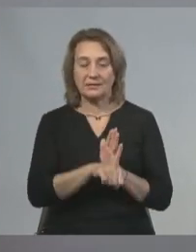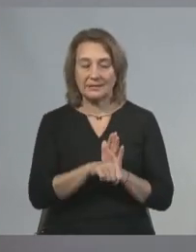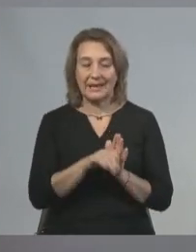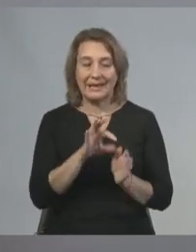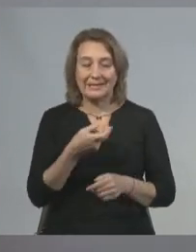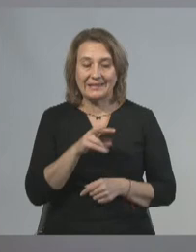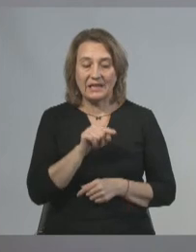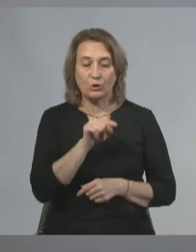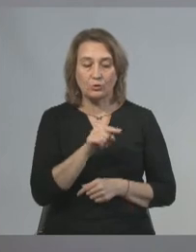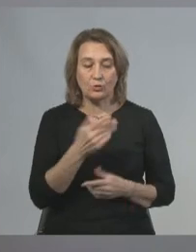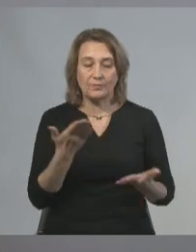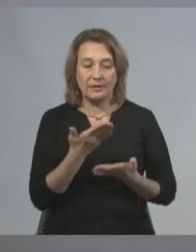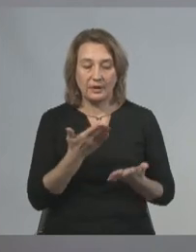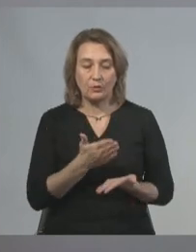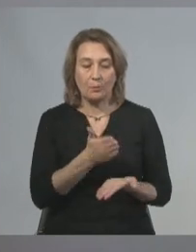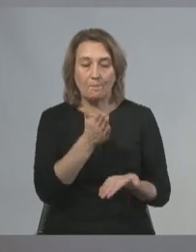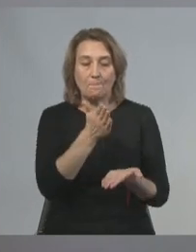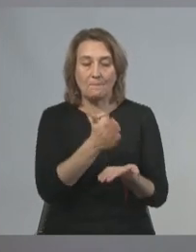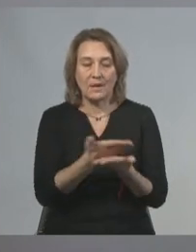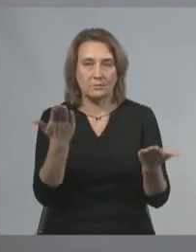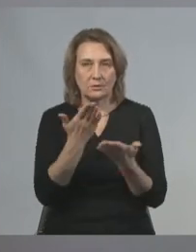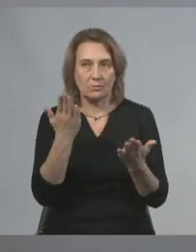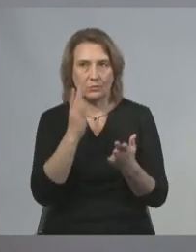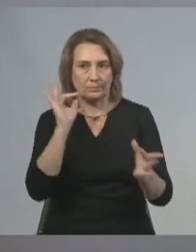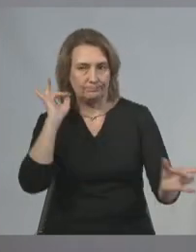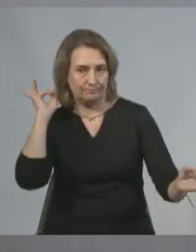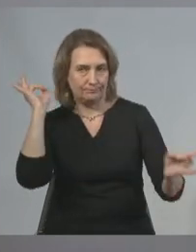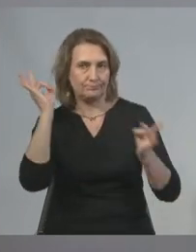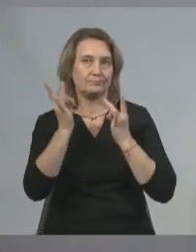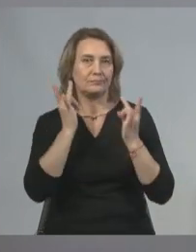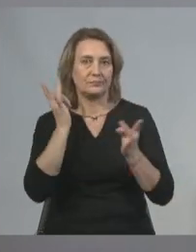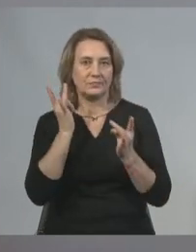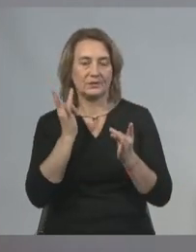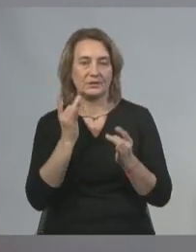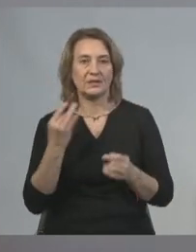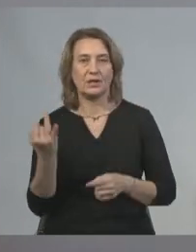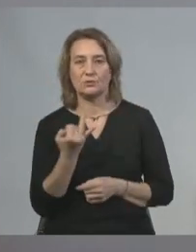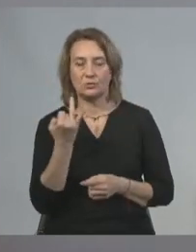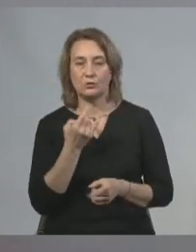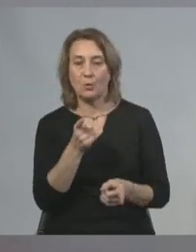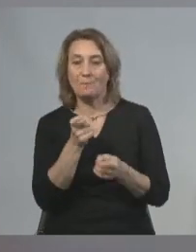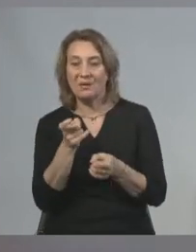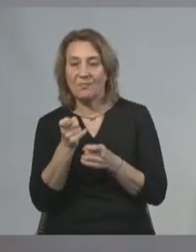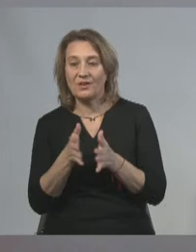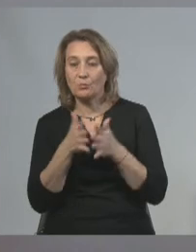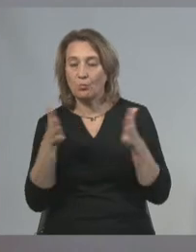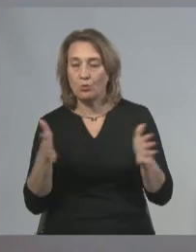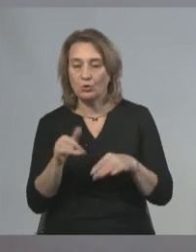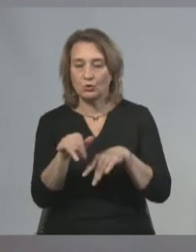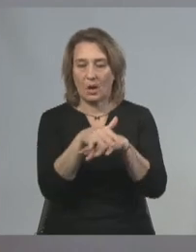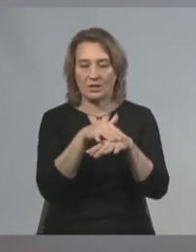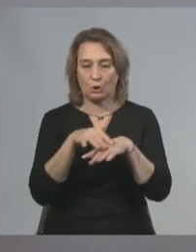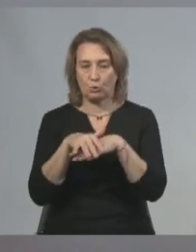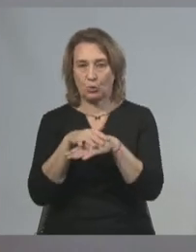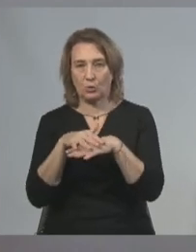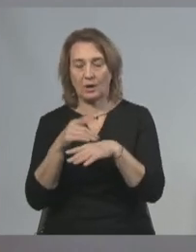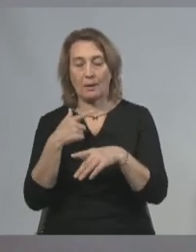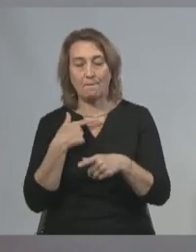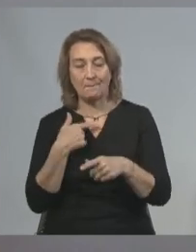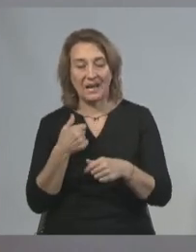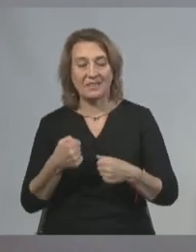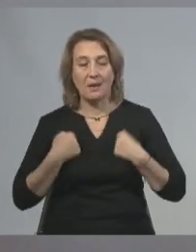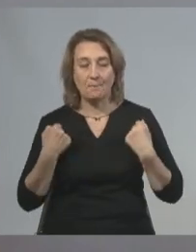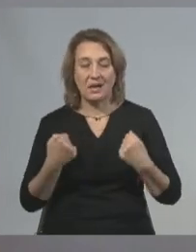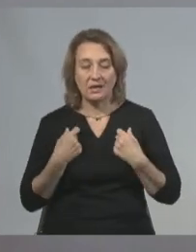best way to sell your story so al jazeera style is completely different we try to manage our work